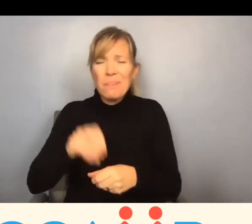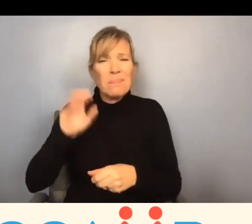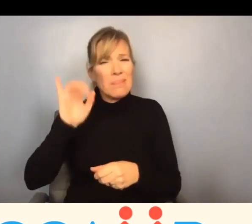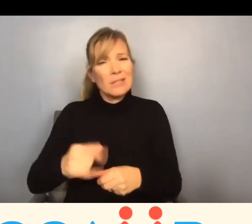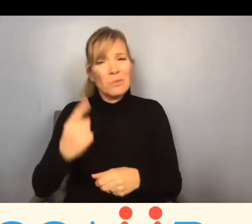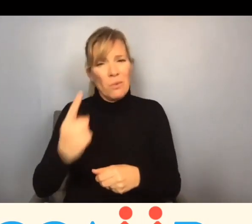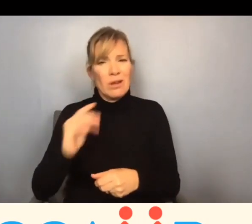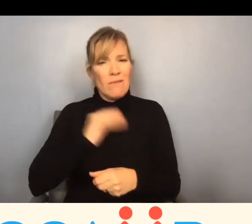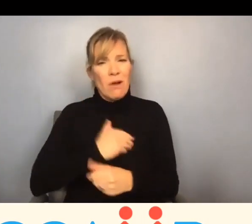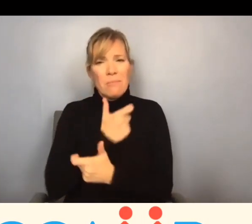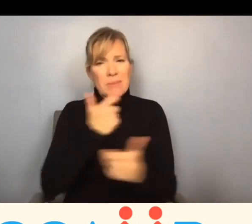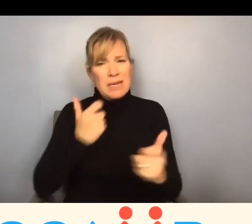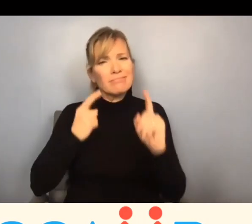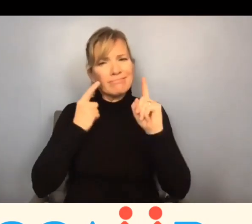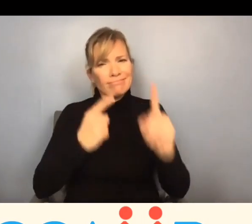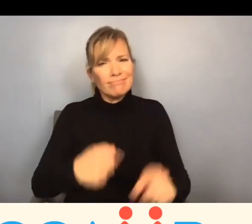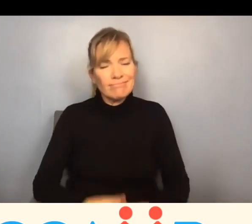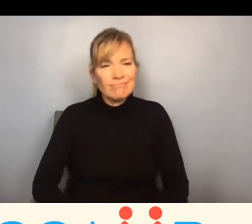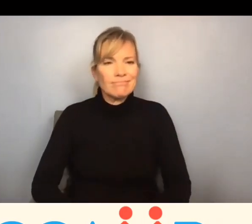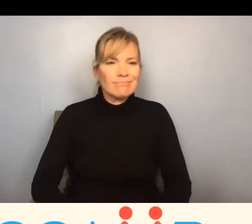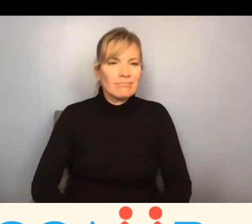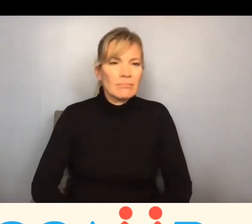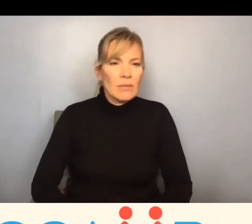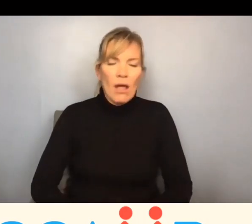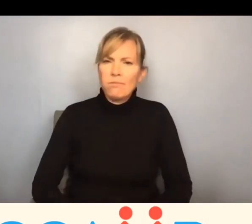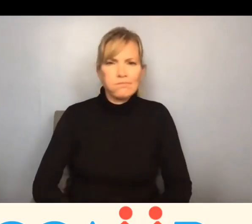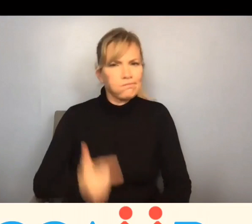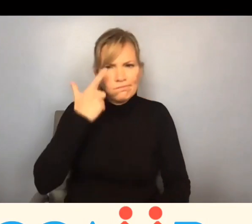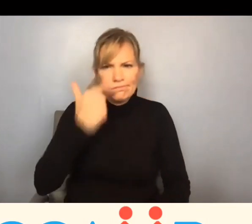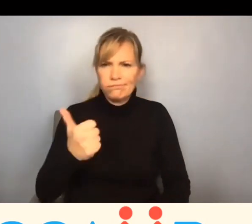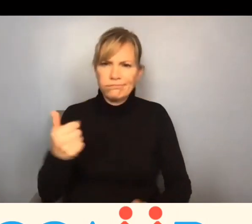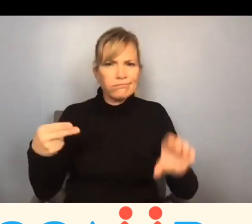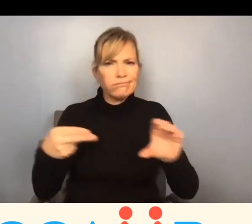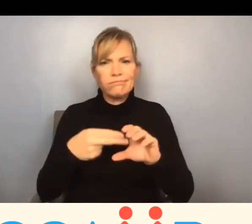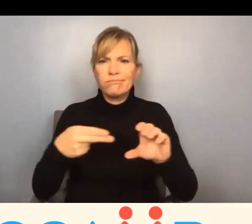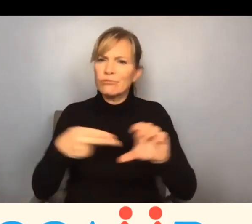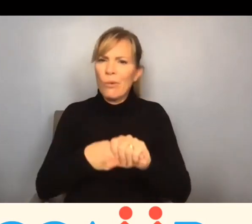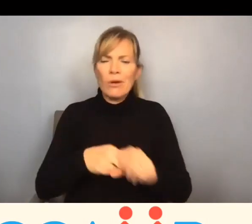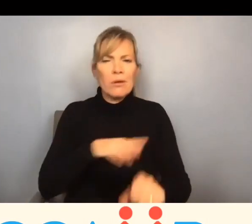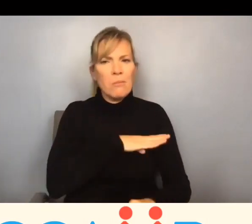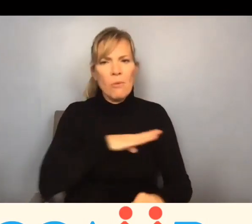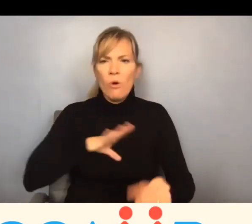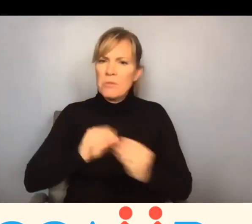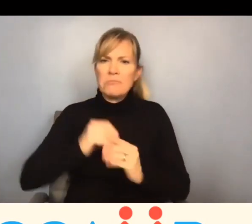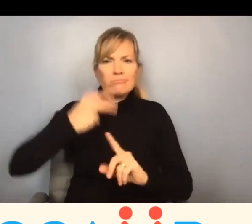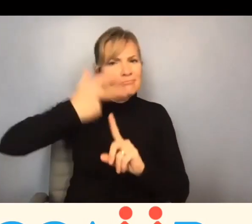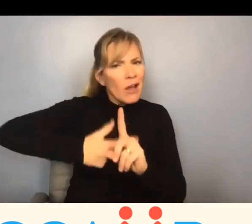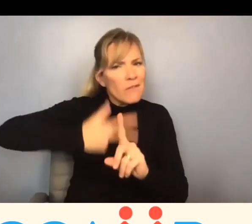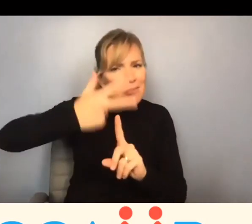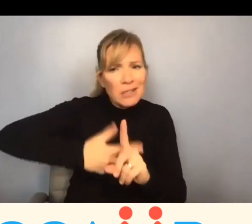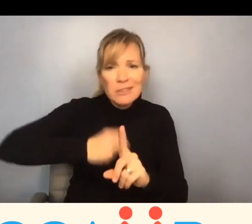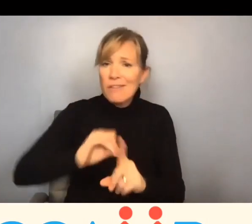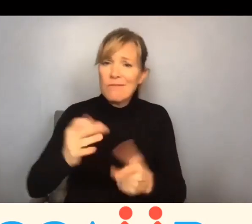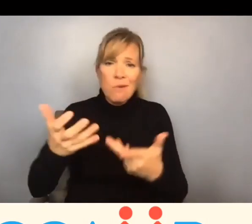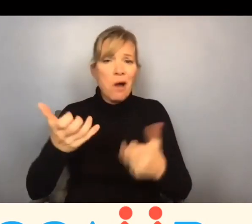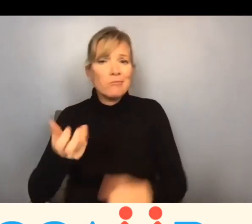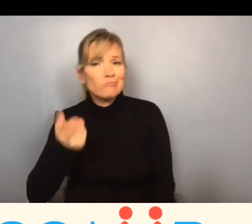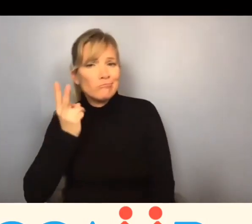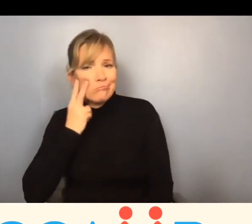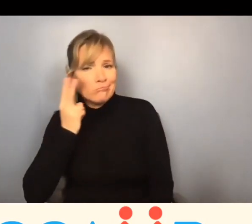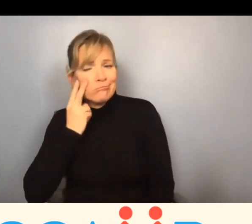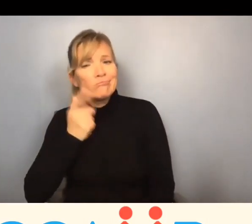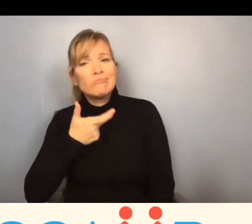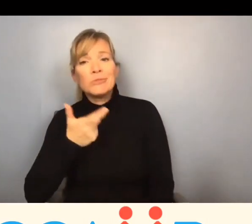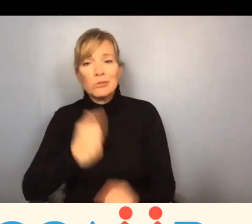of our major missions. You're welcome to attend a board meeting. We have at least quarterly board meetings if you'd like to do that in